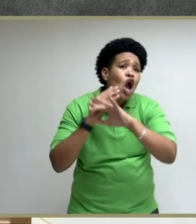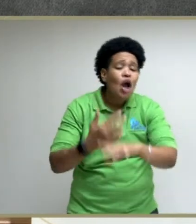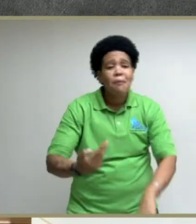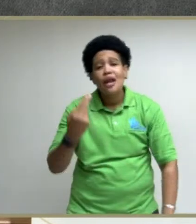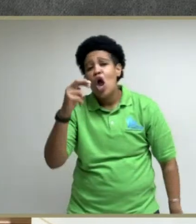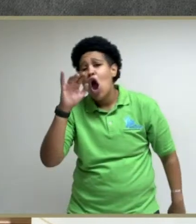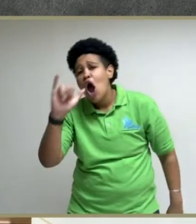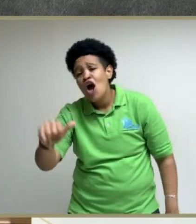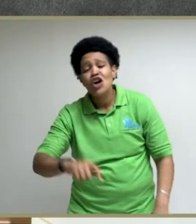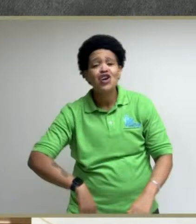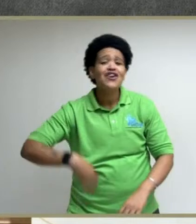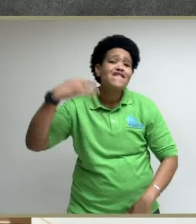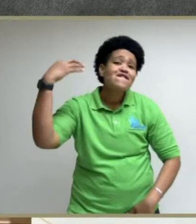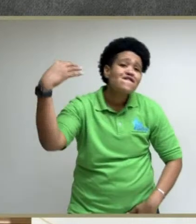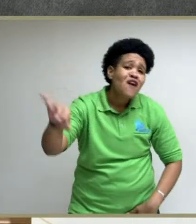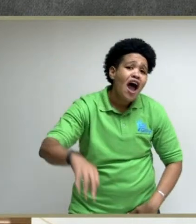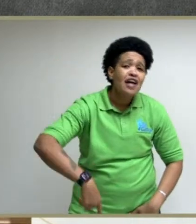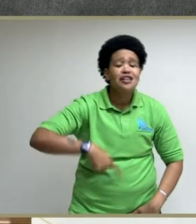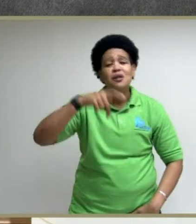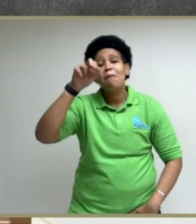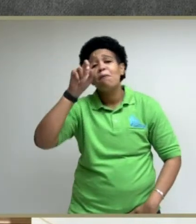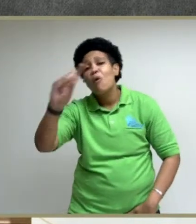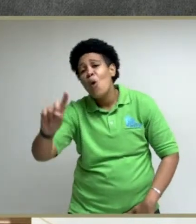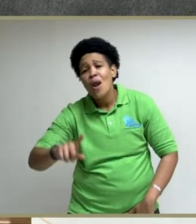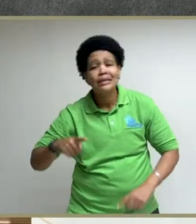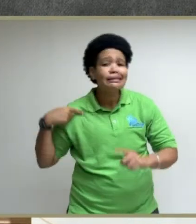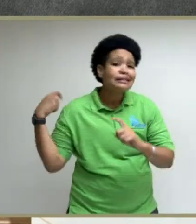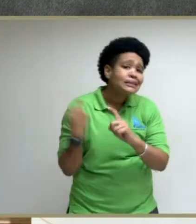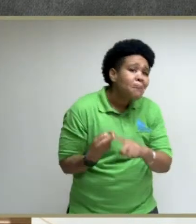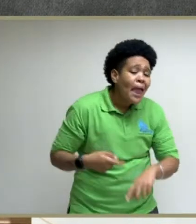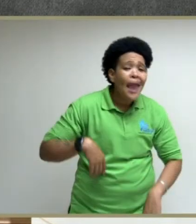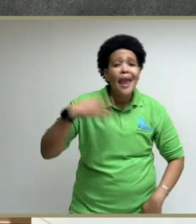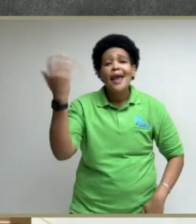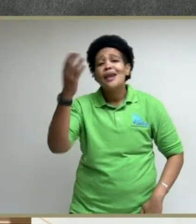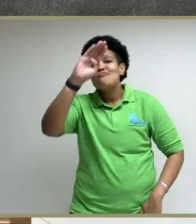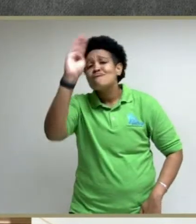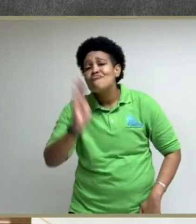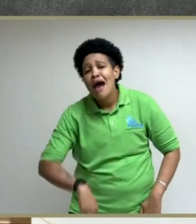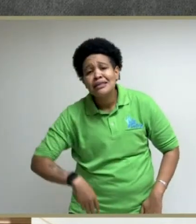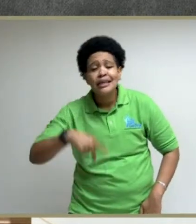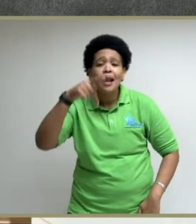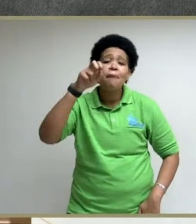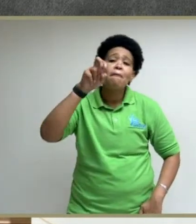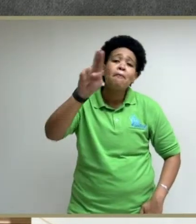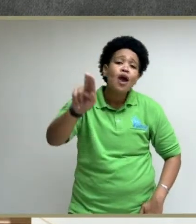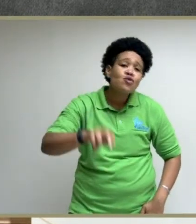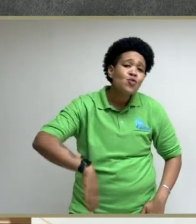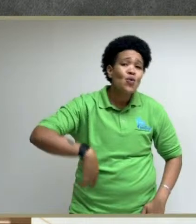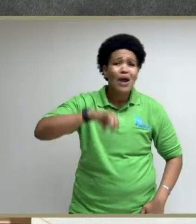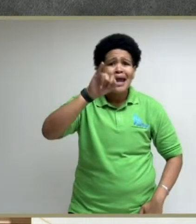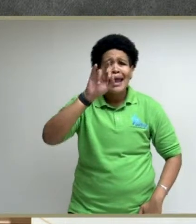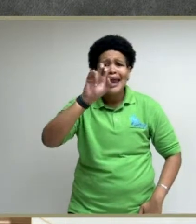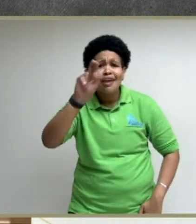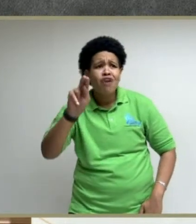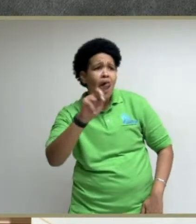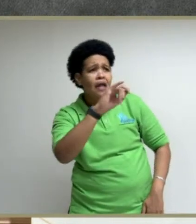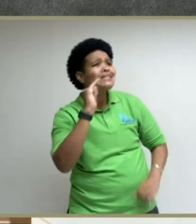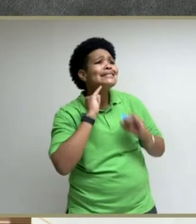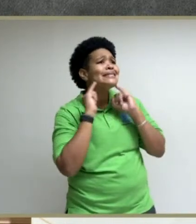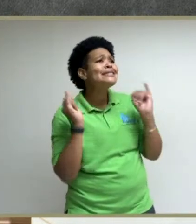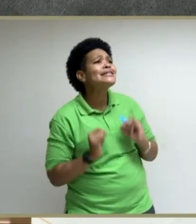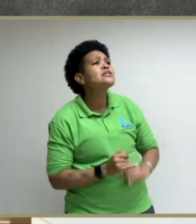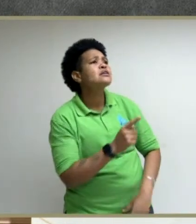India, Pakistan, Bangladesh, Indonesia, Philippines, Brazil, Peru, Iran, they have all gone into